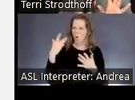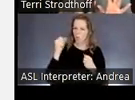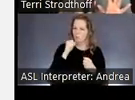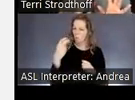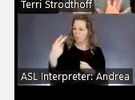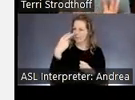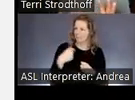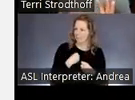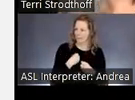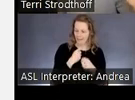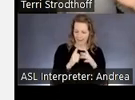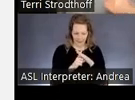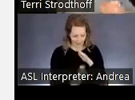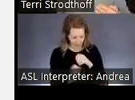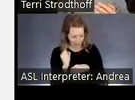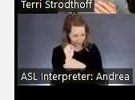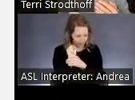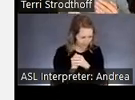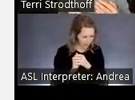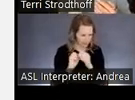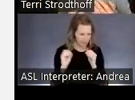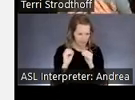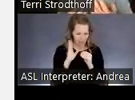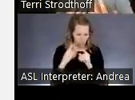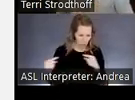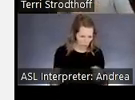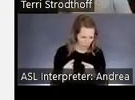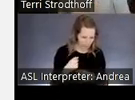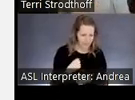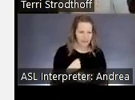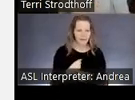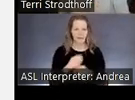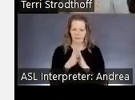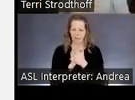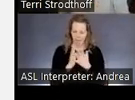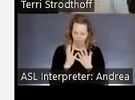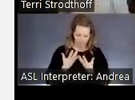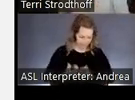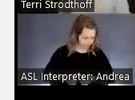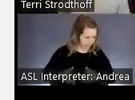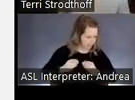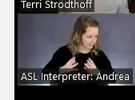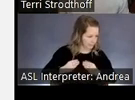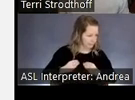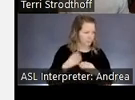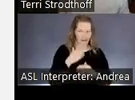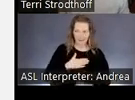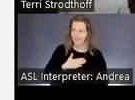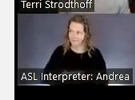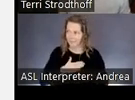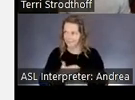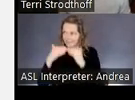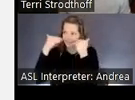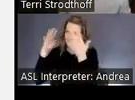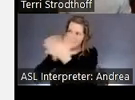to see me and none of this is going to come towards me. If I just become passive and give in to everything, maybe I can keep myself safe that